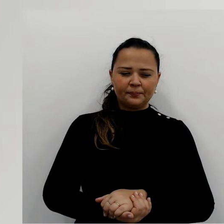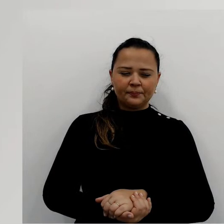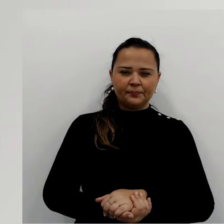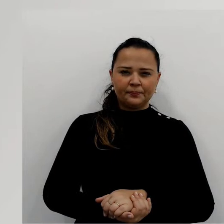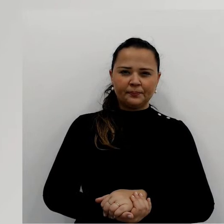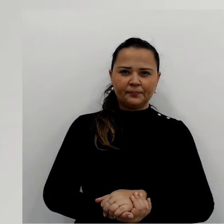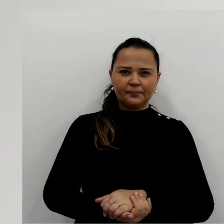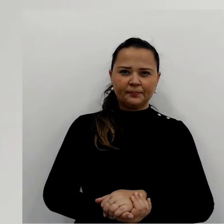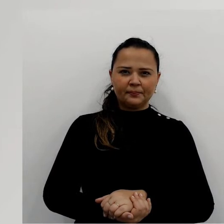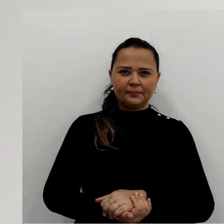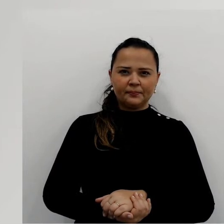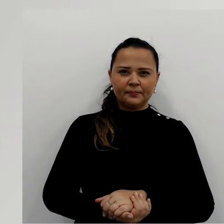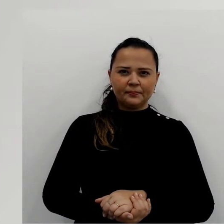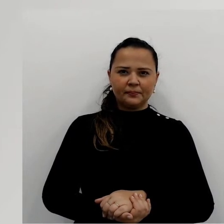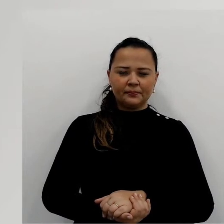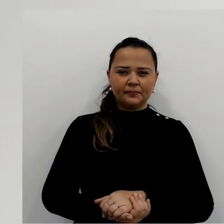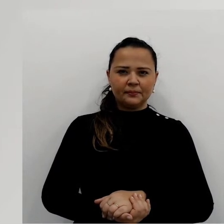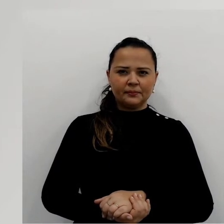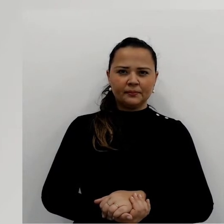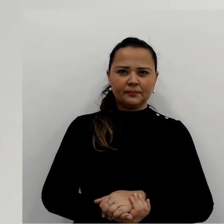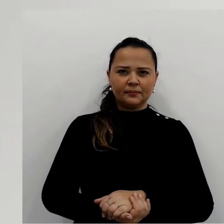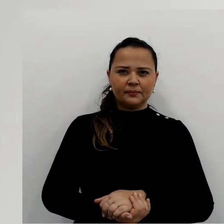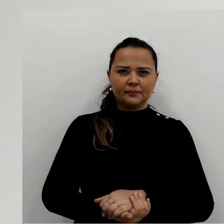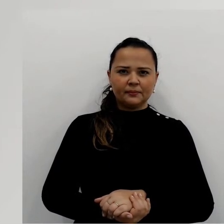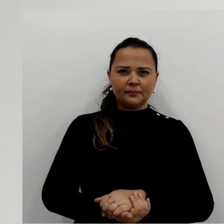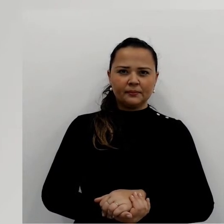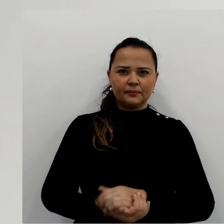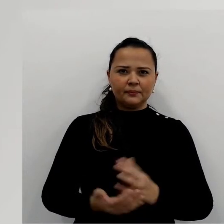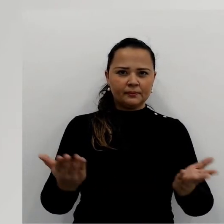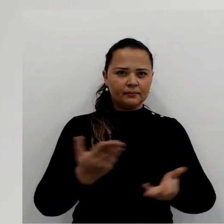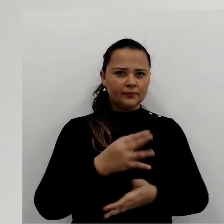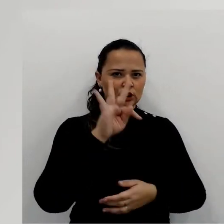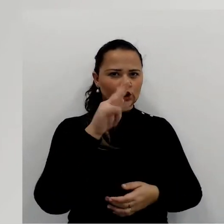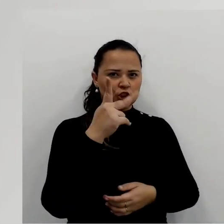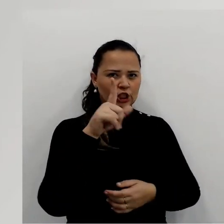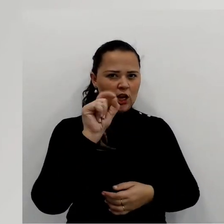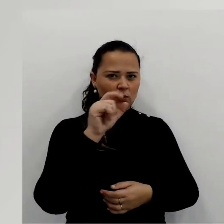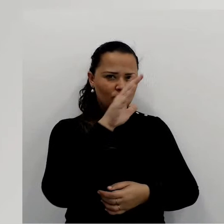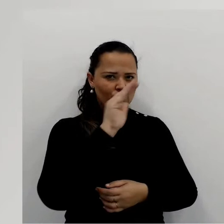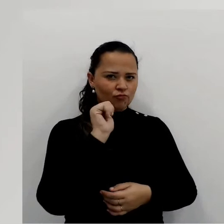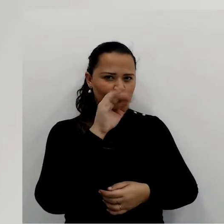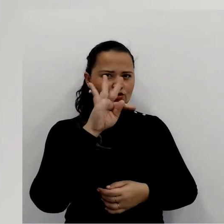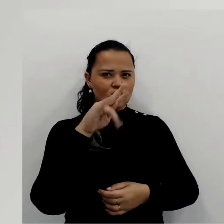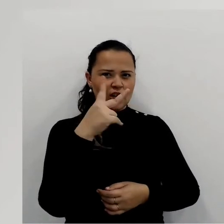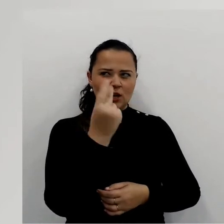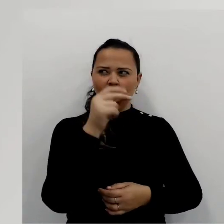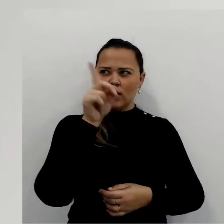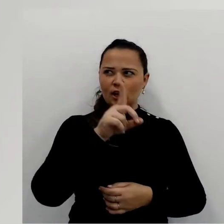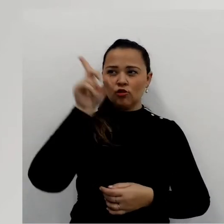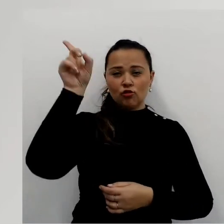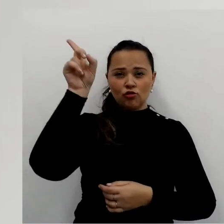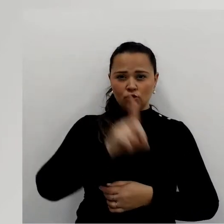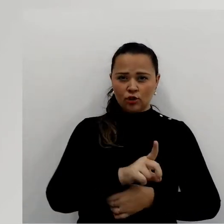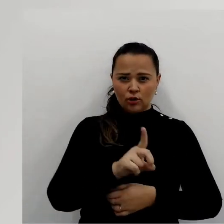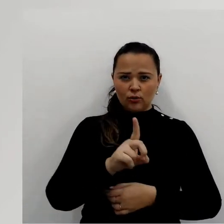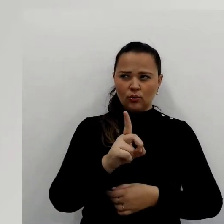do... He is a director of Nova Brasileira Print Servers. Yep. And the question